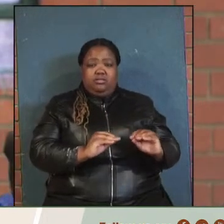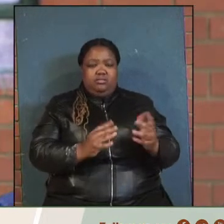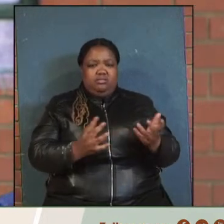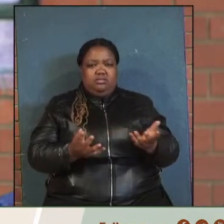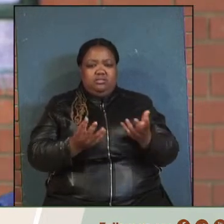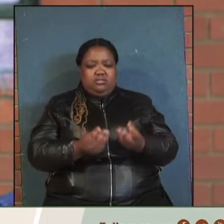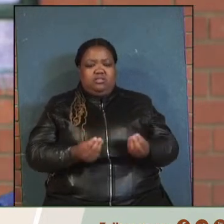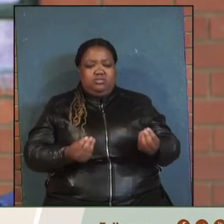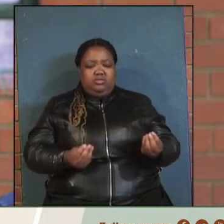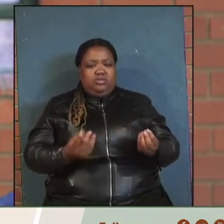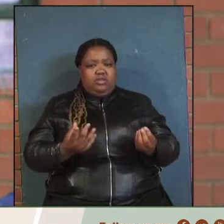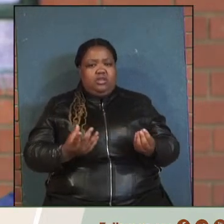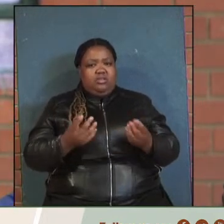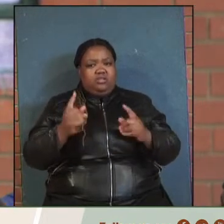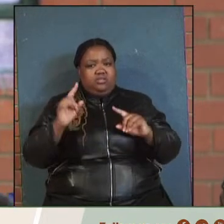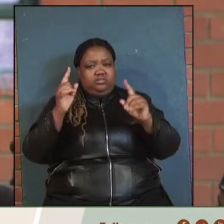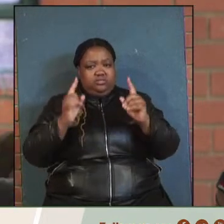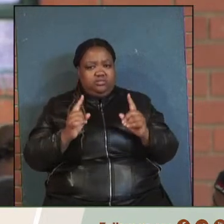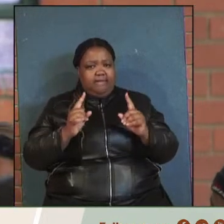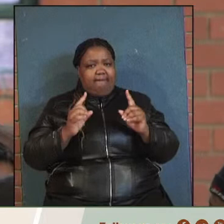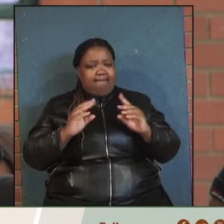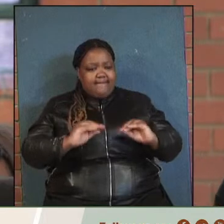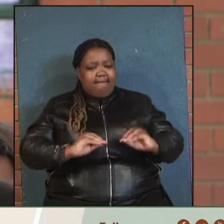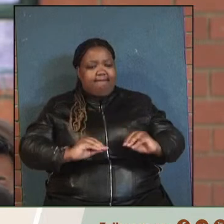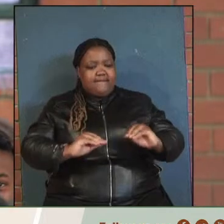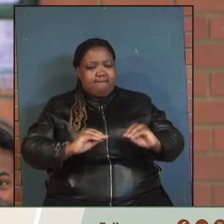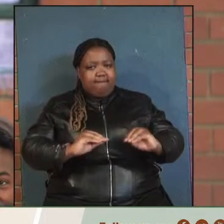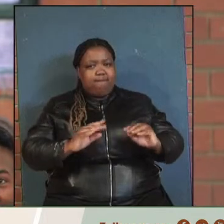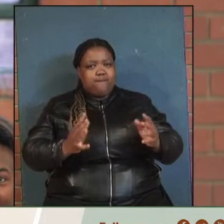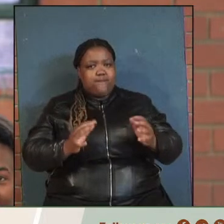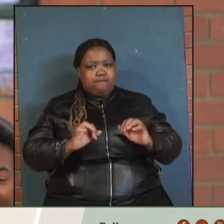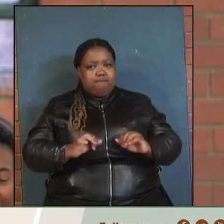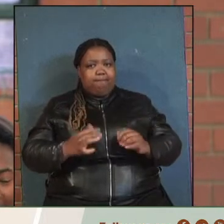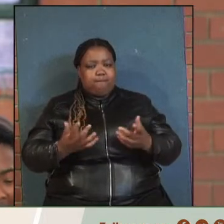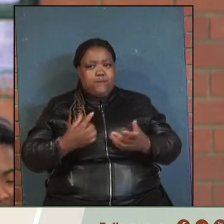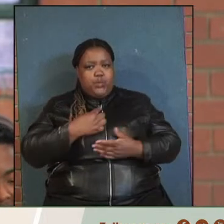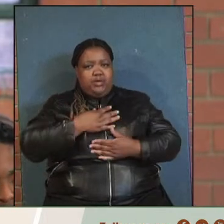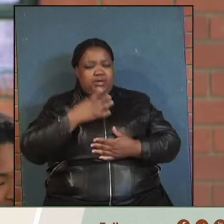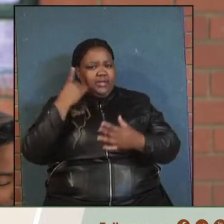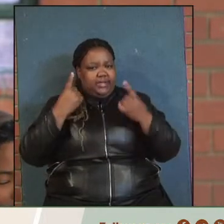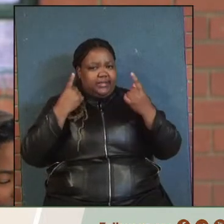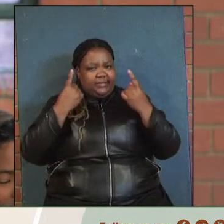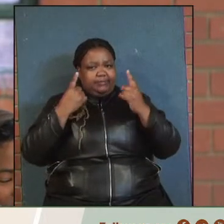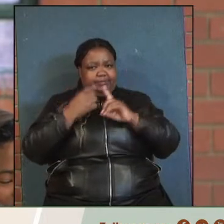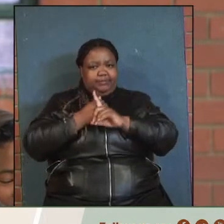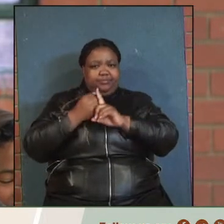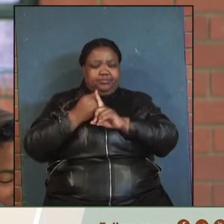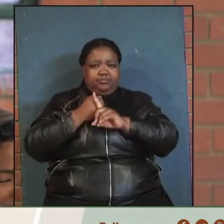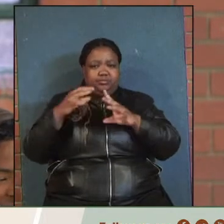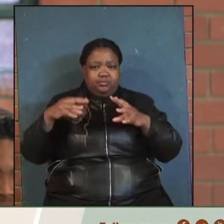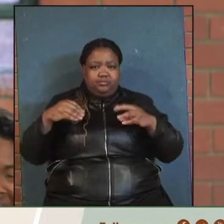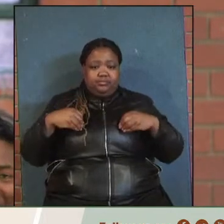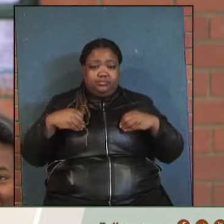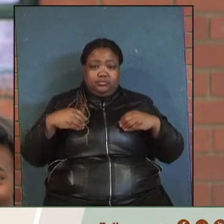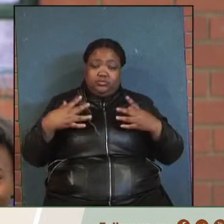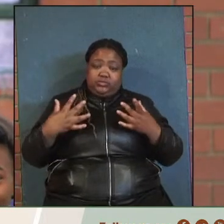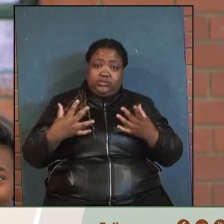and have the right to be safe, they are less likely to think abuse is their fault and more likely to report an